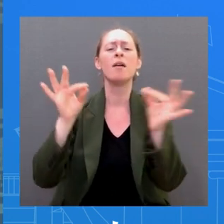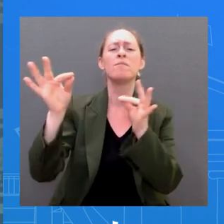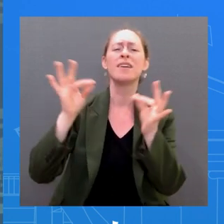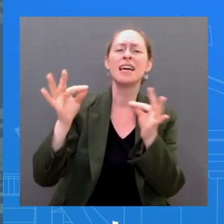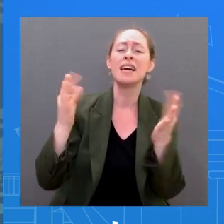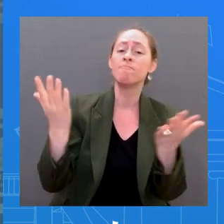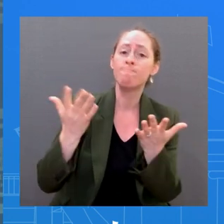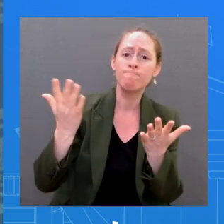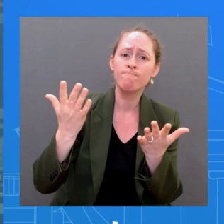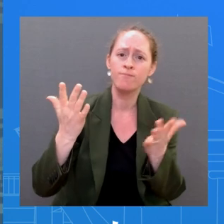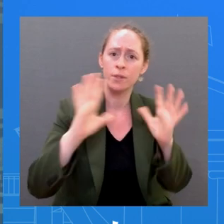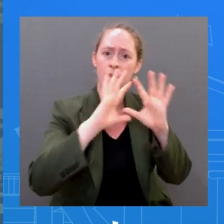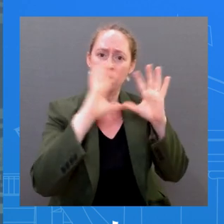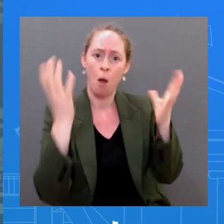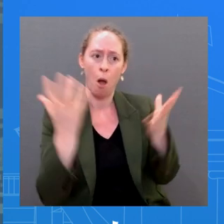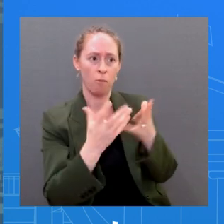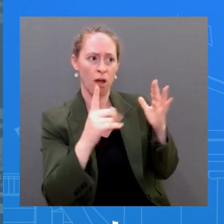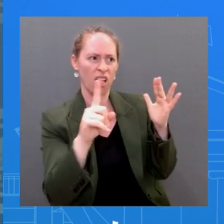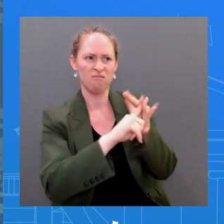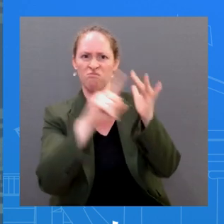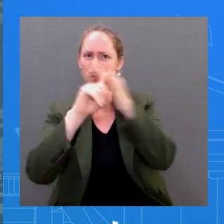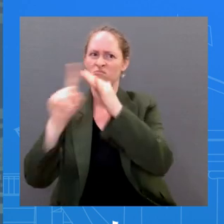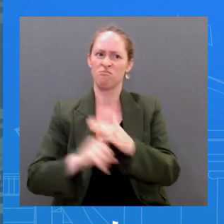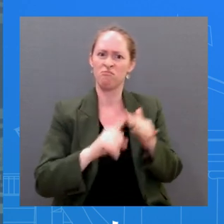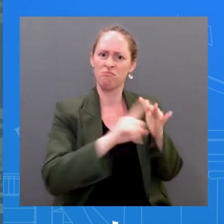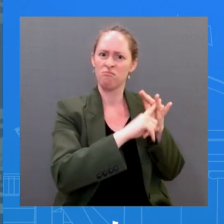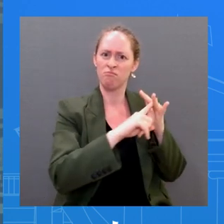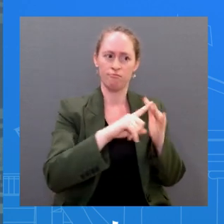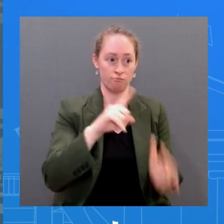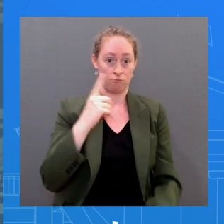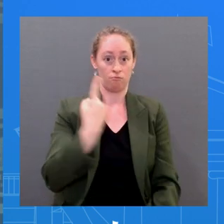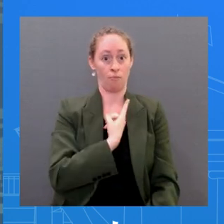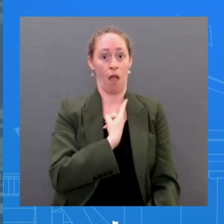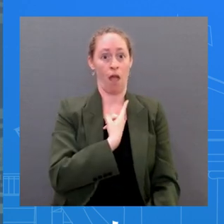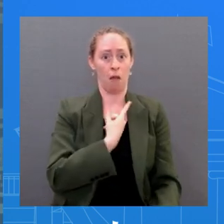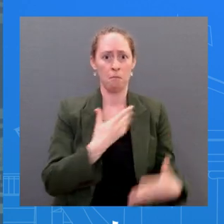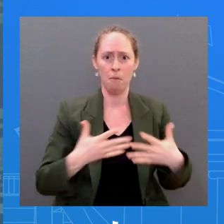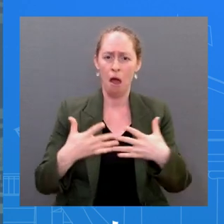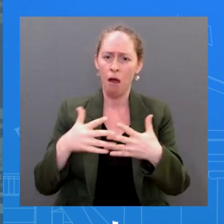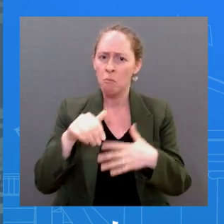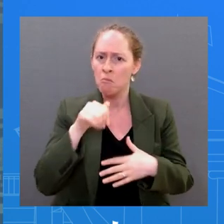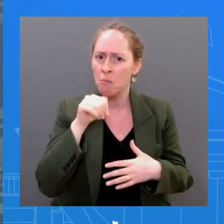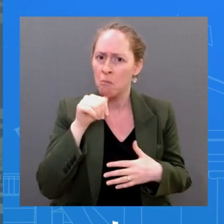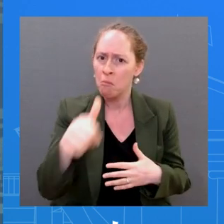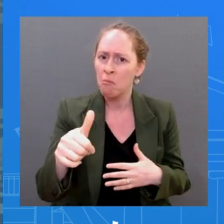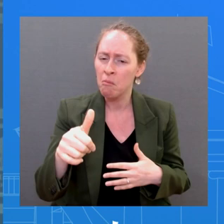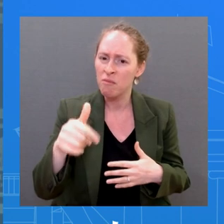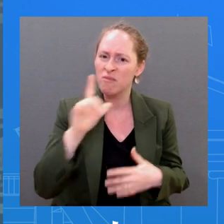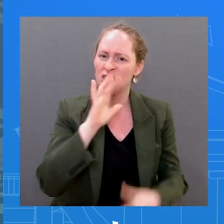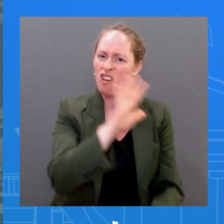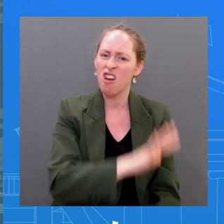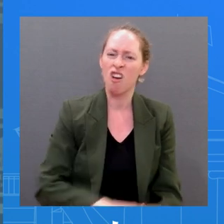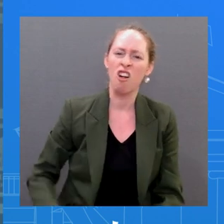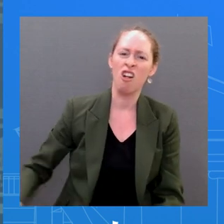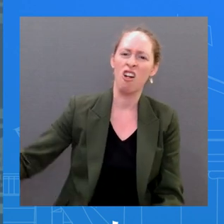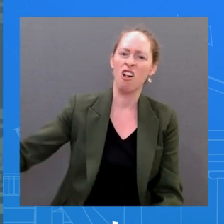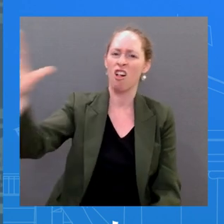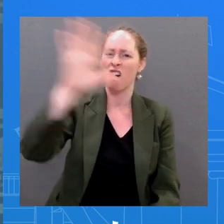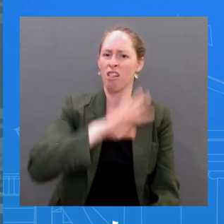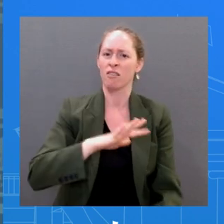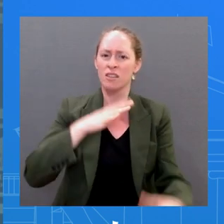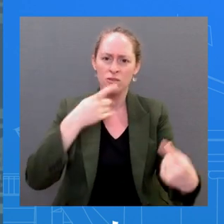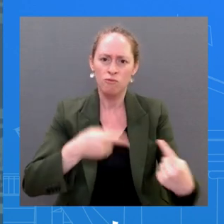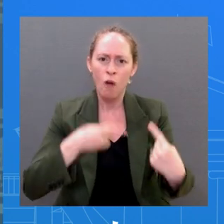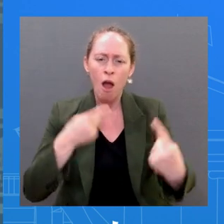States that people are feeling inflation or people are seeing elevated gas prices. And this is a job to protect challenge. Americans from global challenges.